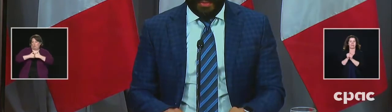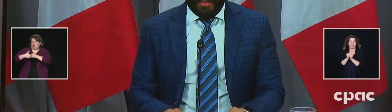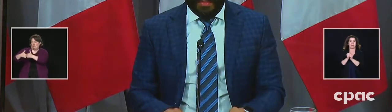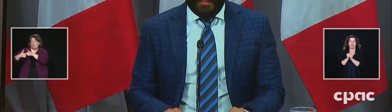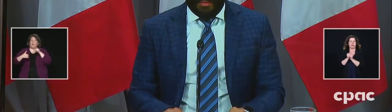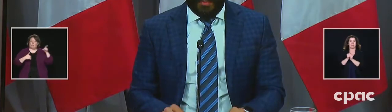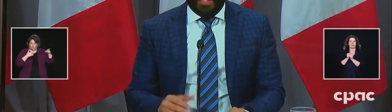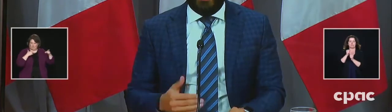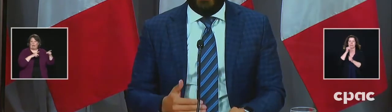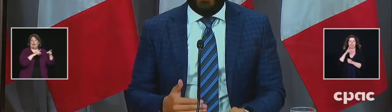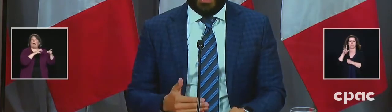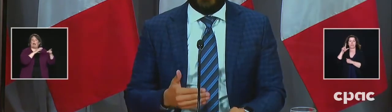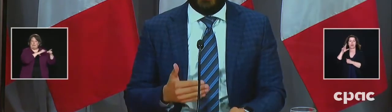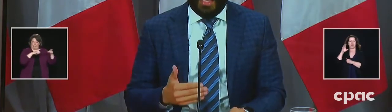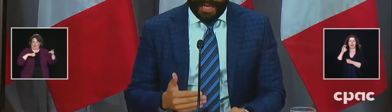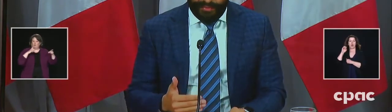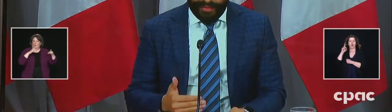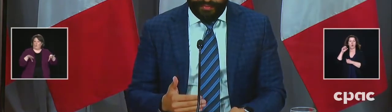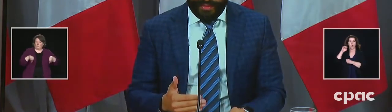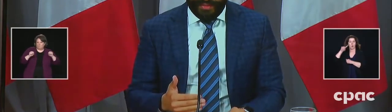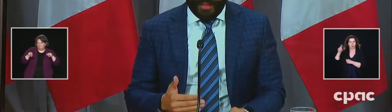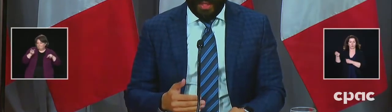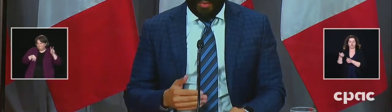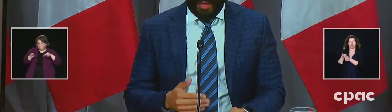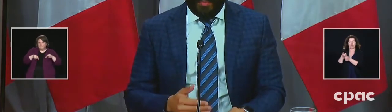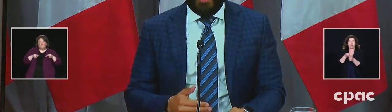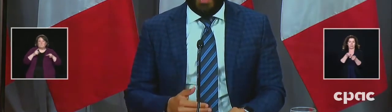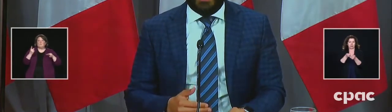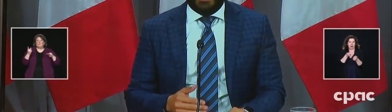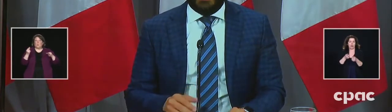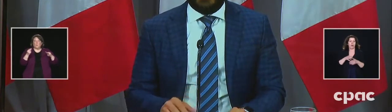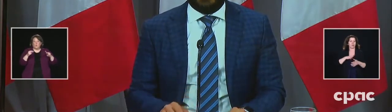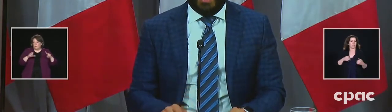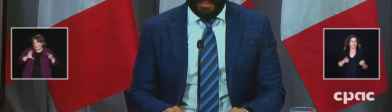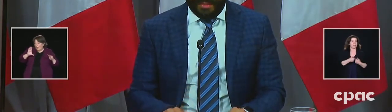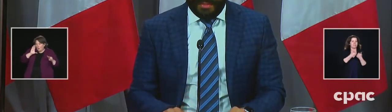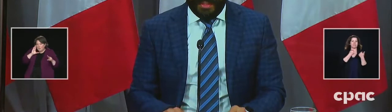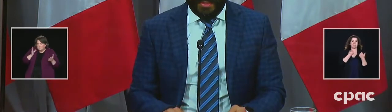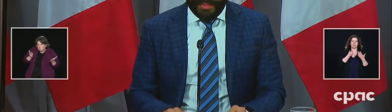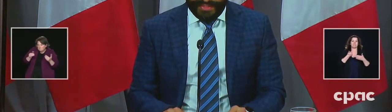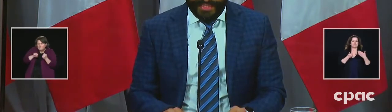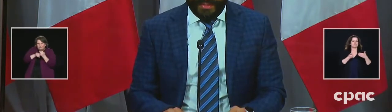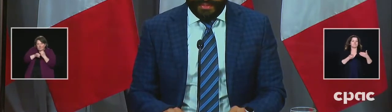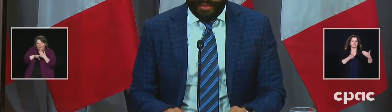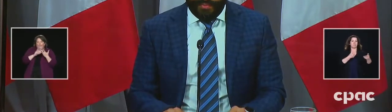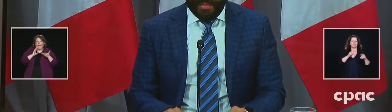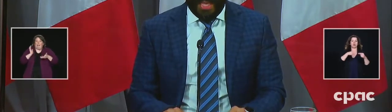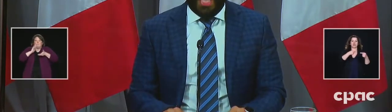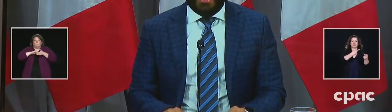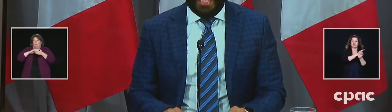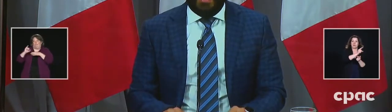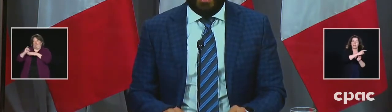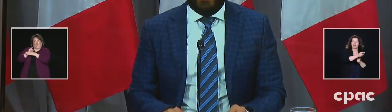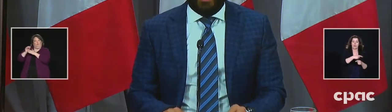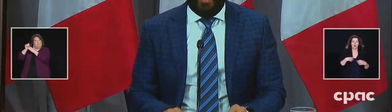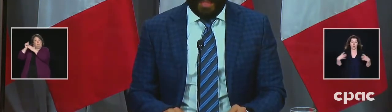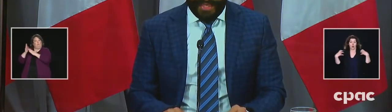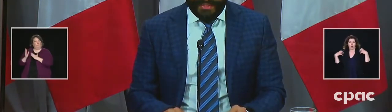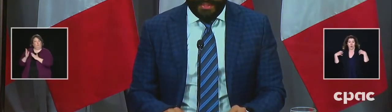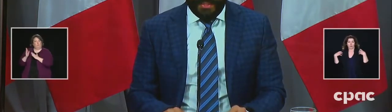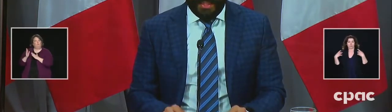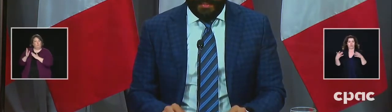Council will serve as a forum to hear from and collaborate with well-respected industry leaders to assess the scope and depth of